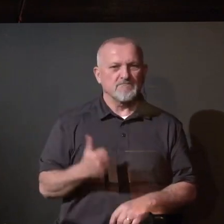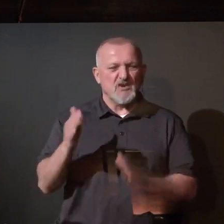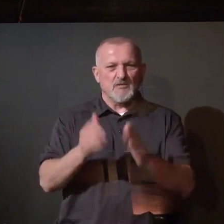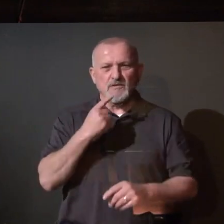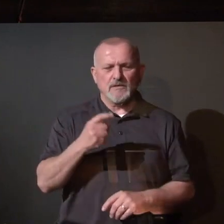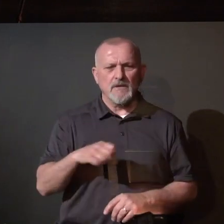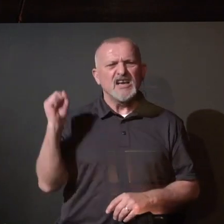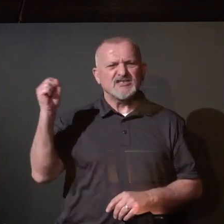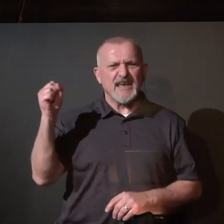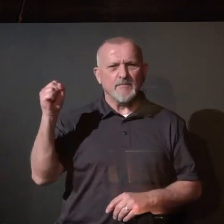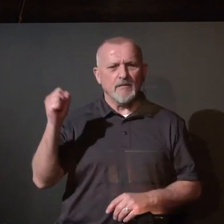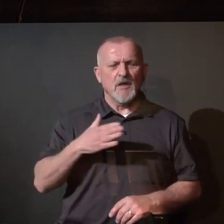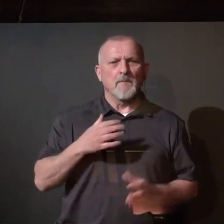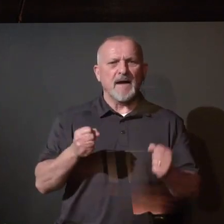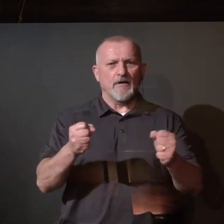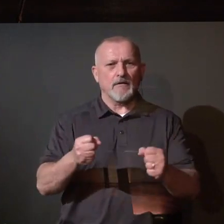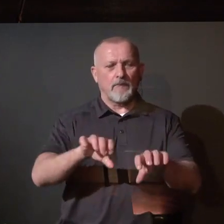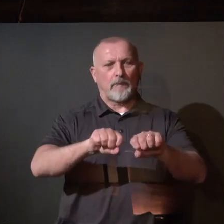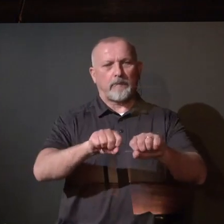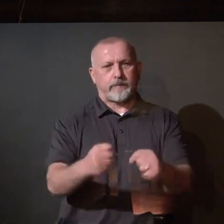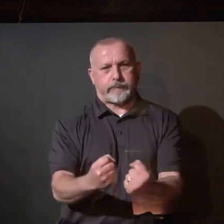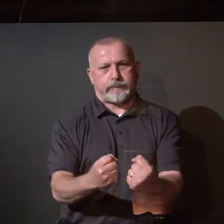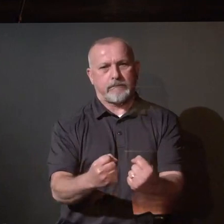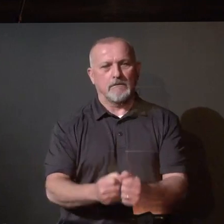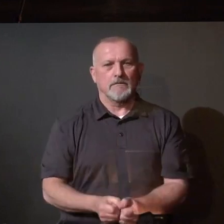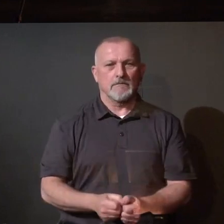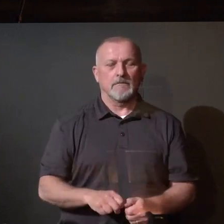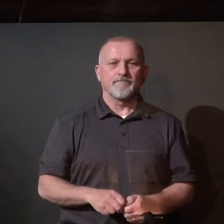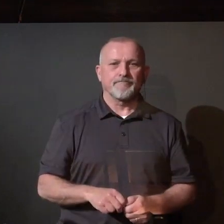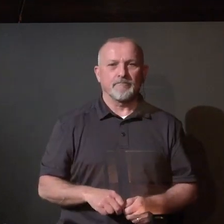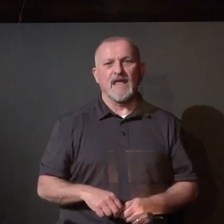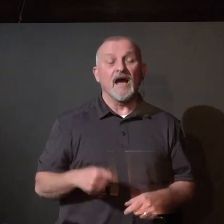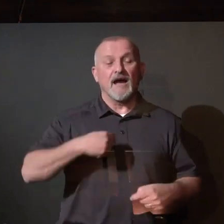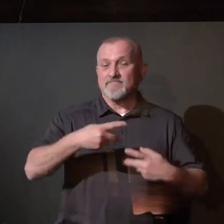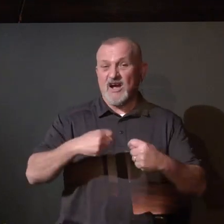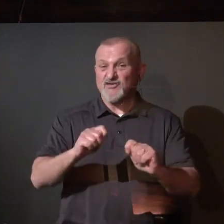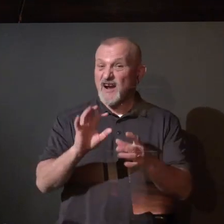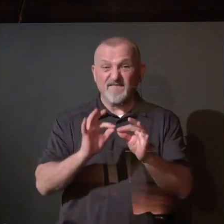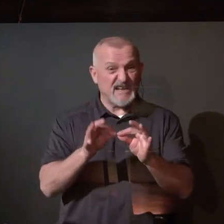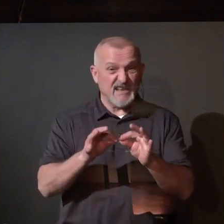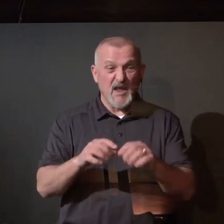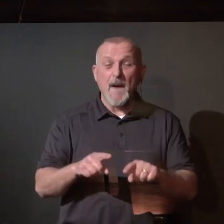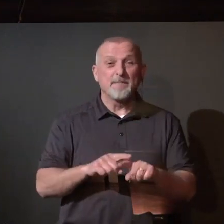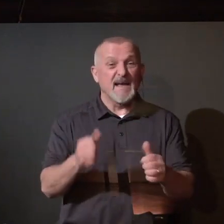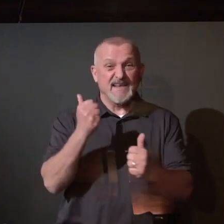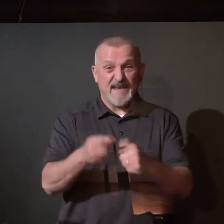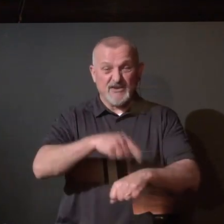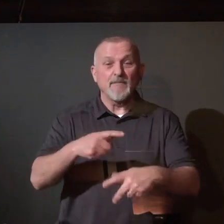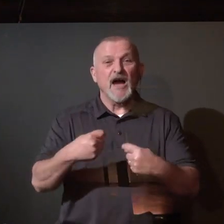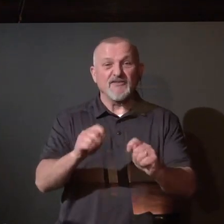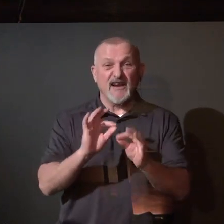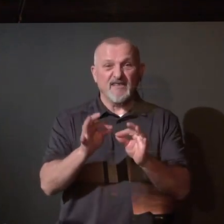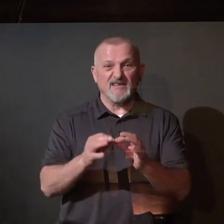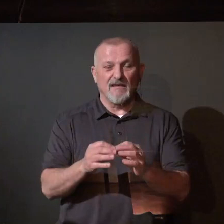tried to fix it, and the more I try to fix it, the worse it gets. It's made a mess of it, and I don't really know what to do. I'm at